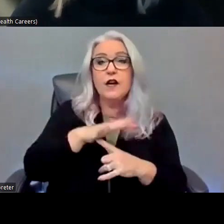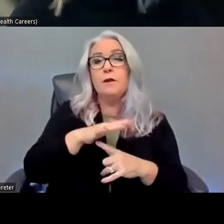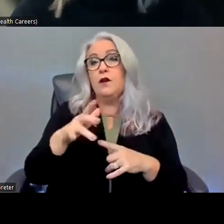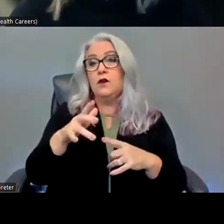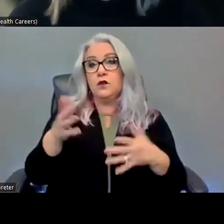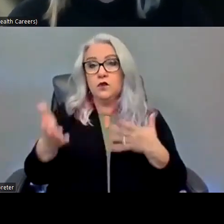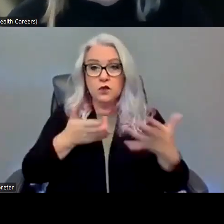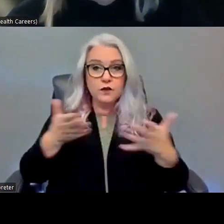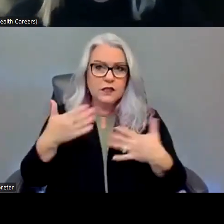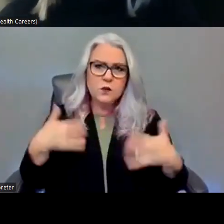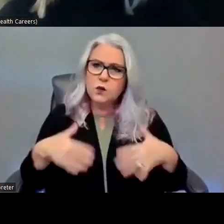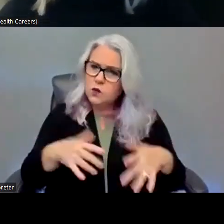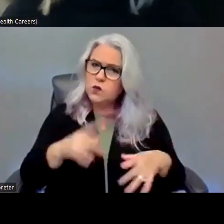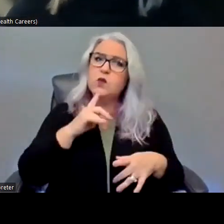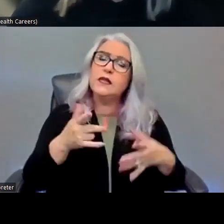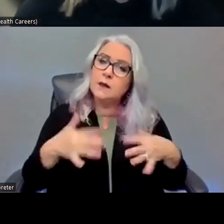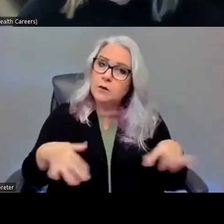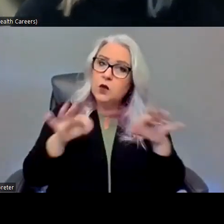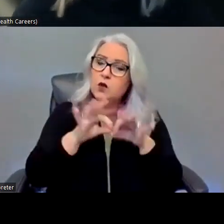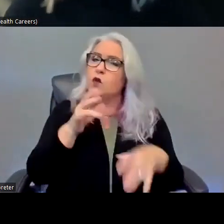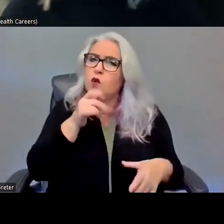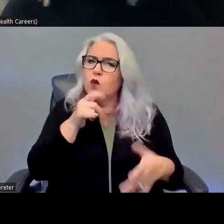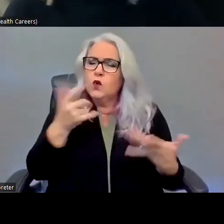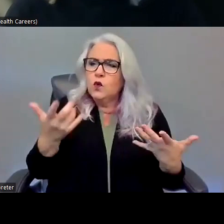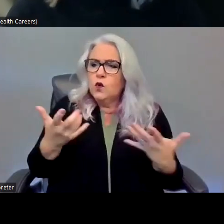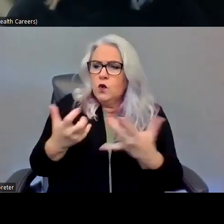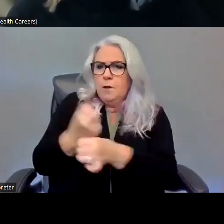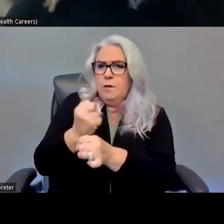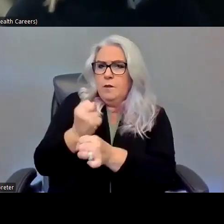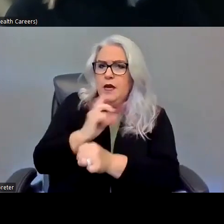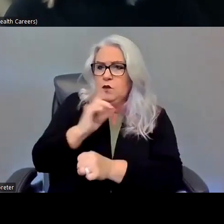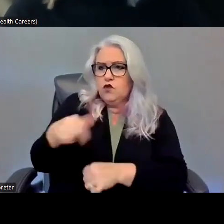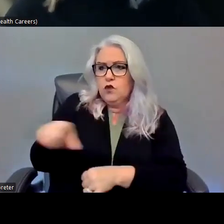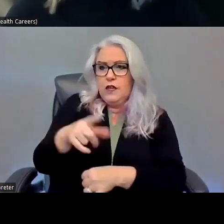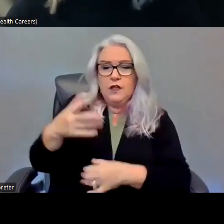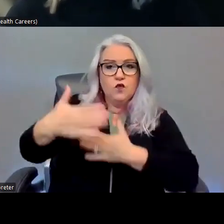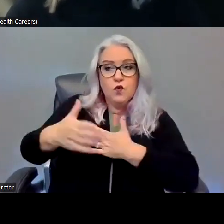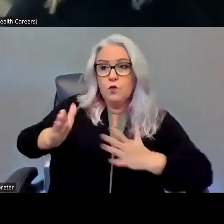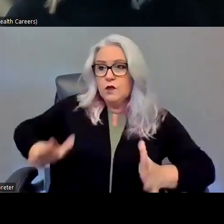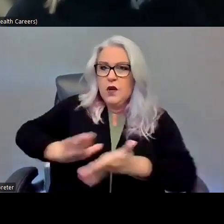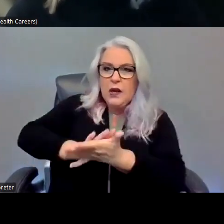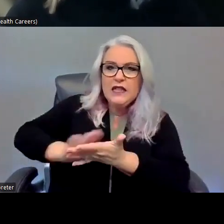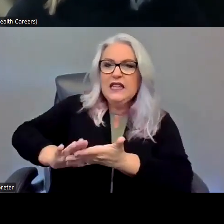important. Who makes sure that those rooms are clean and